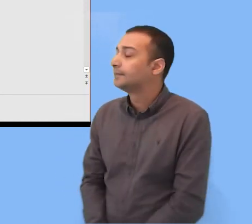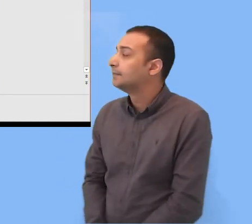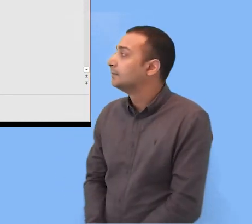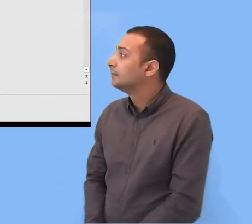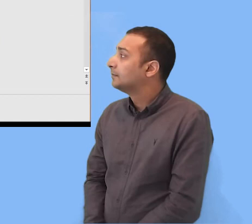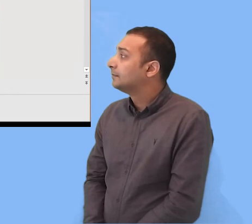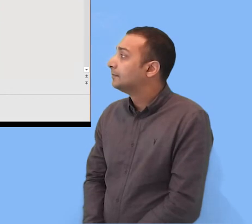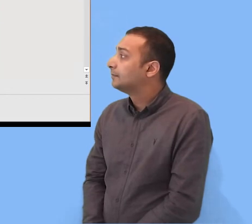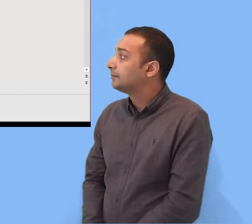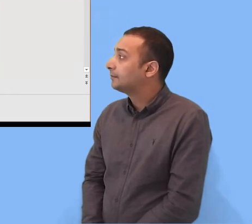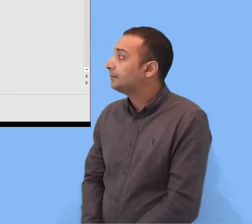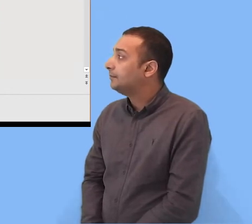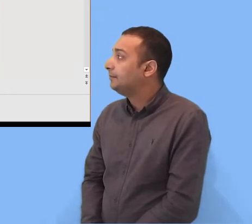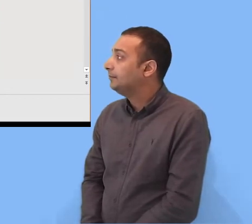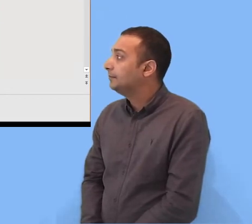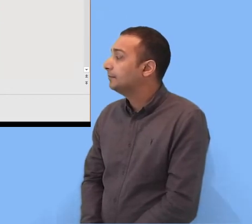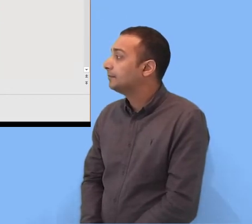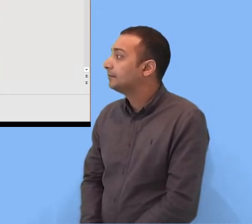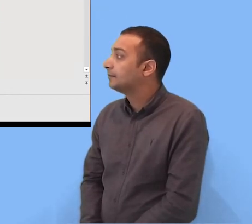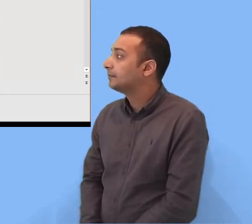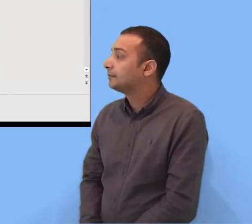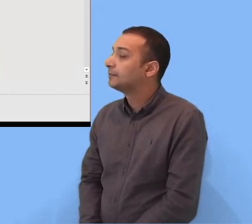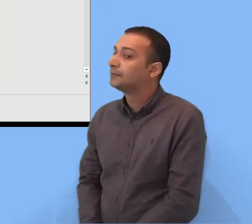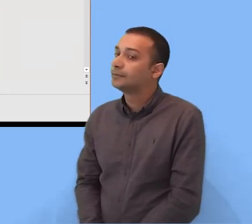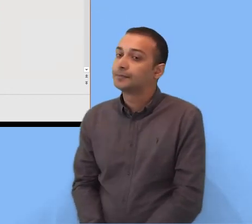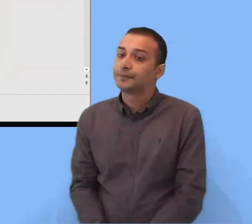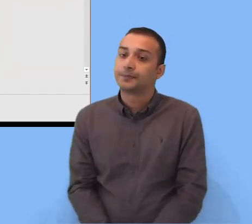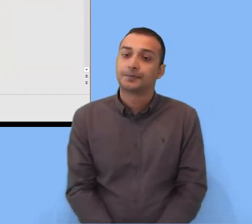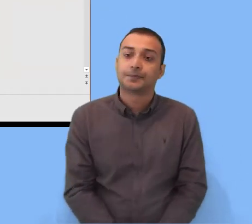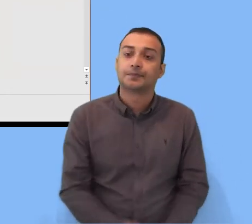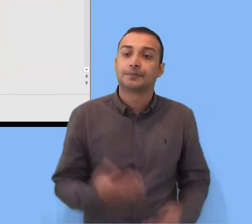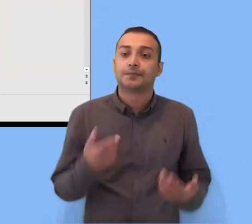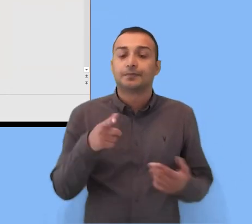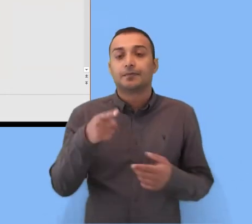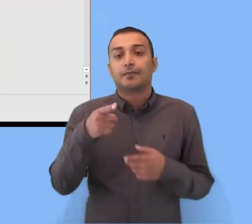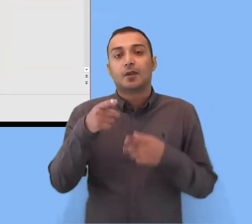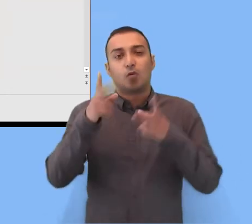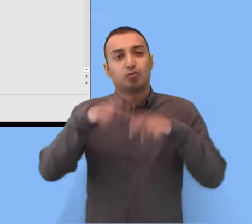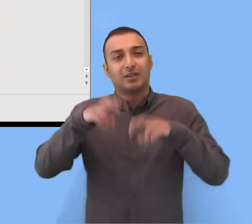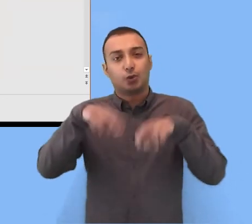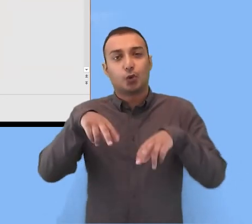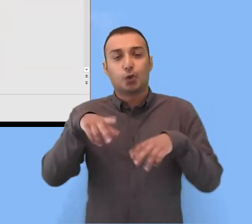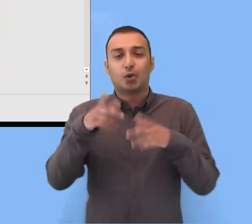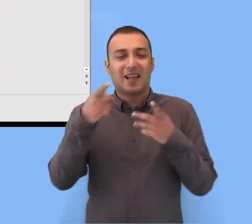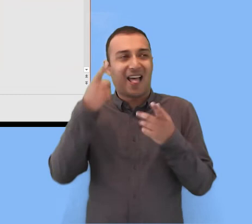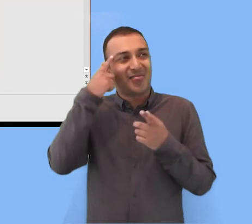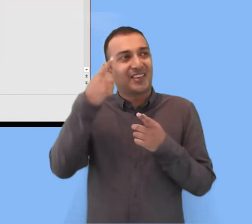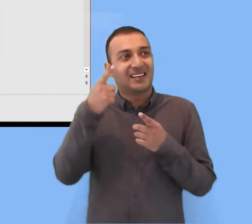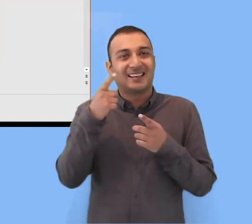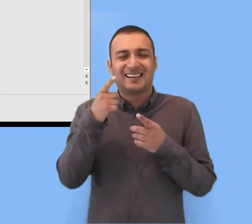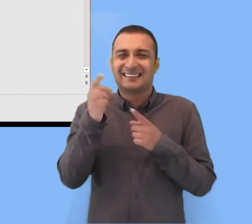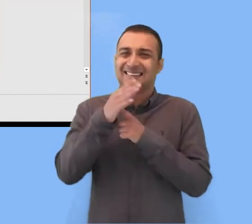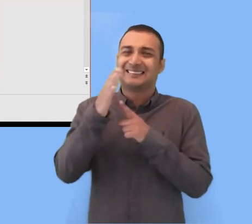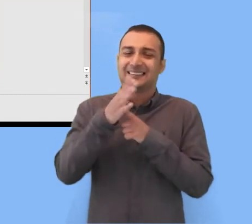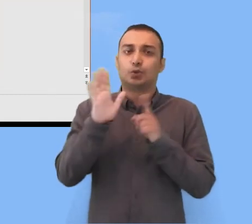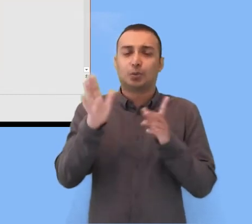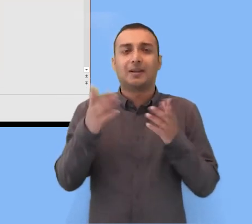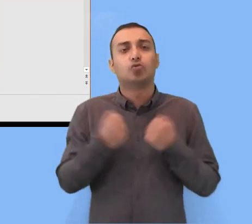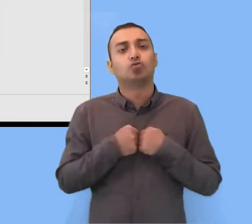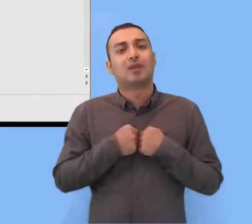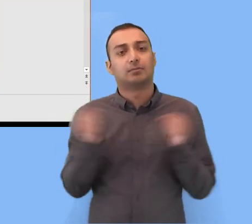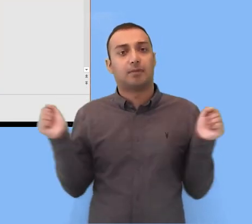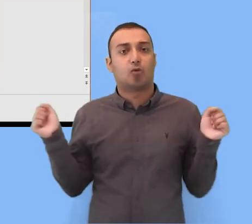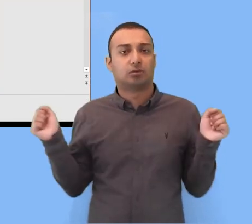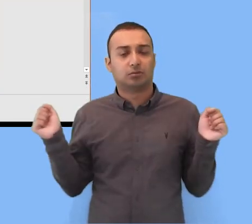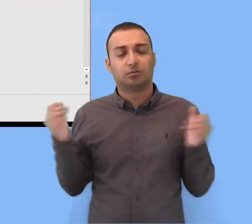think being transparent is really important. And I know Tom's already introduced the areas that I'm interested in, so I'm not going to repeat